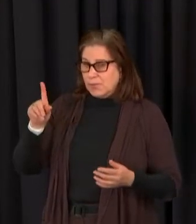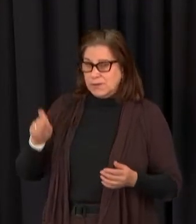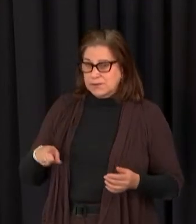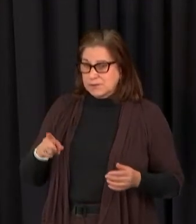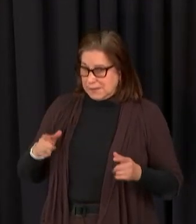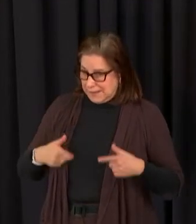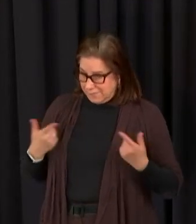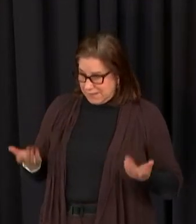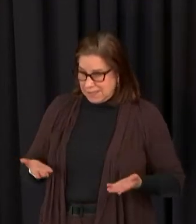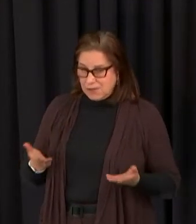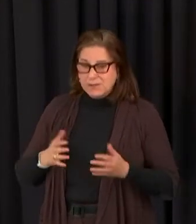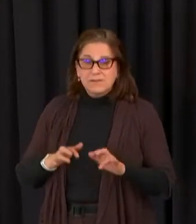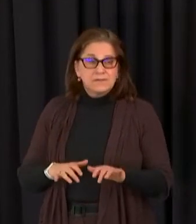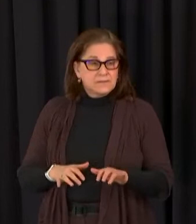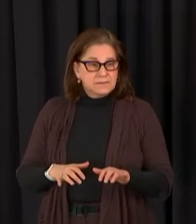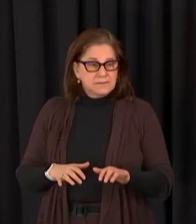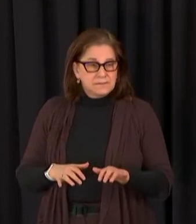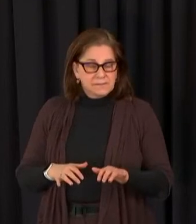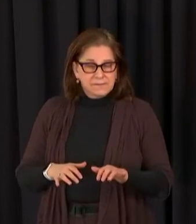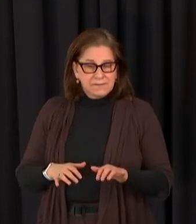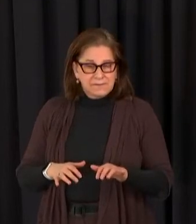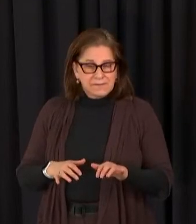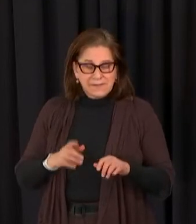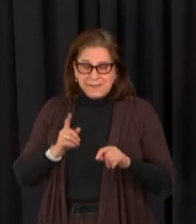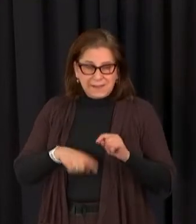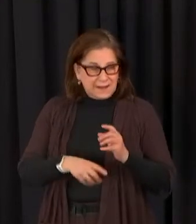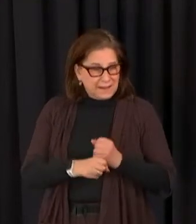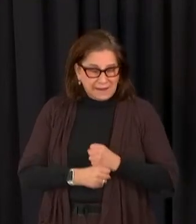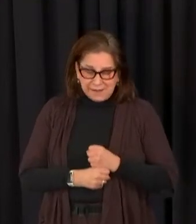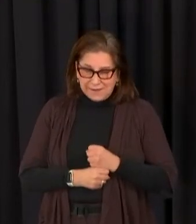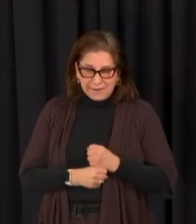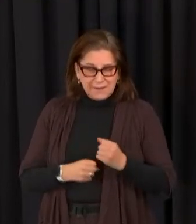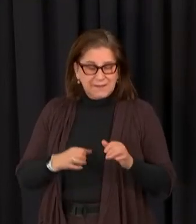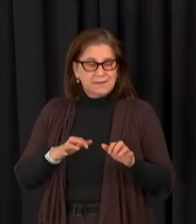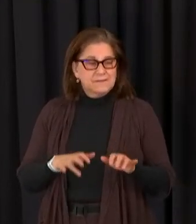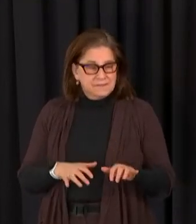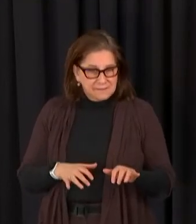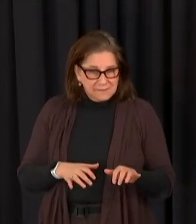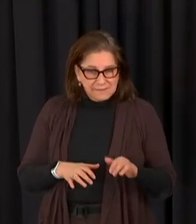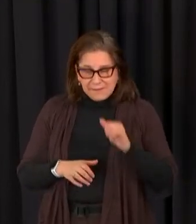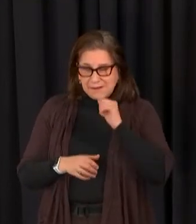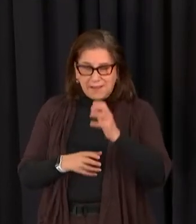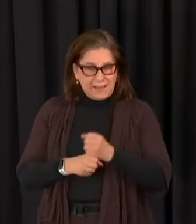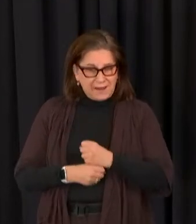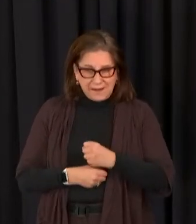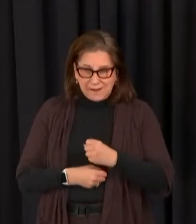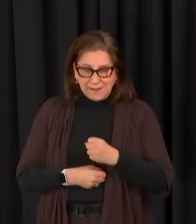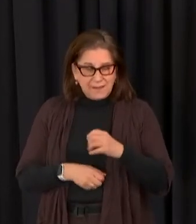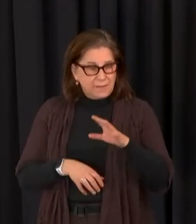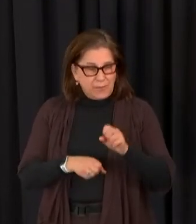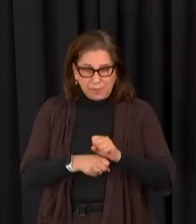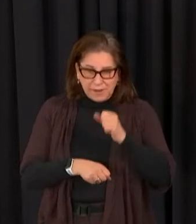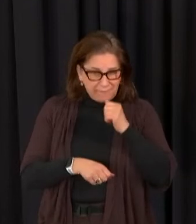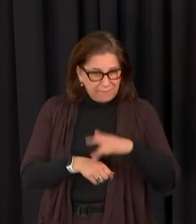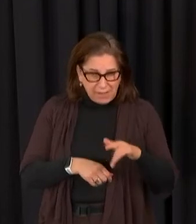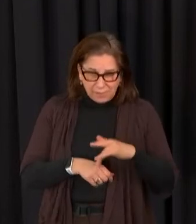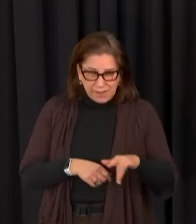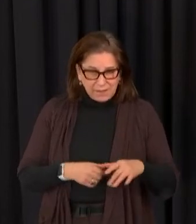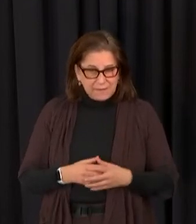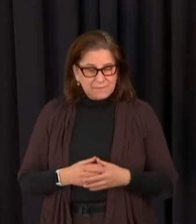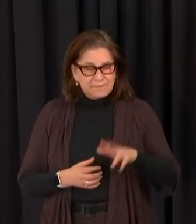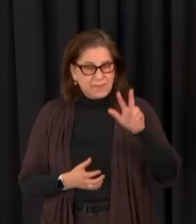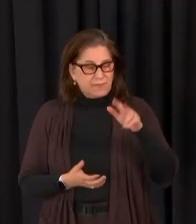resident went to the website to get a vaccine that day and didn't get it, when we had 5,000 appointments available and 30,000 people trying to get